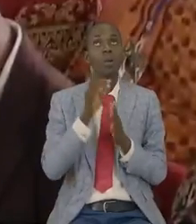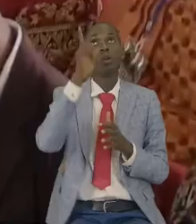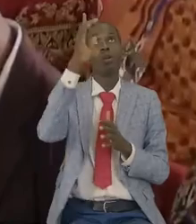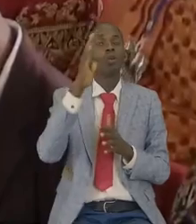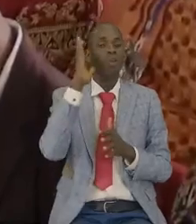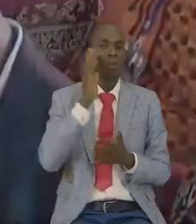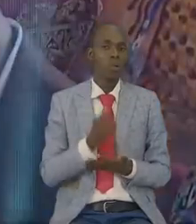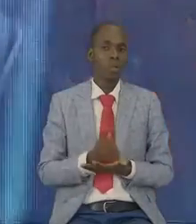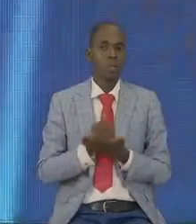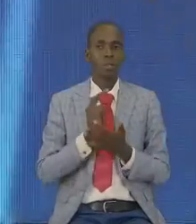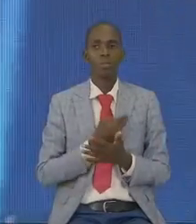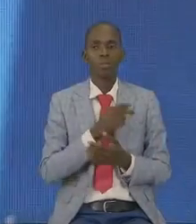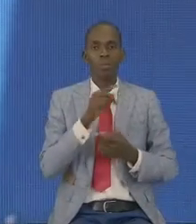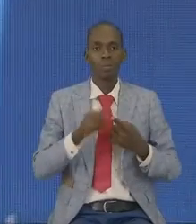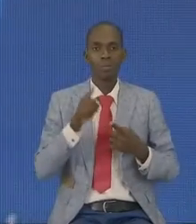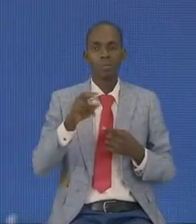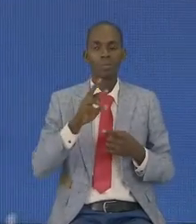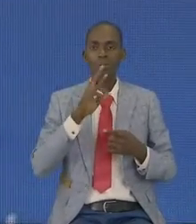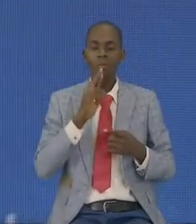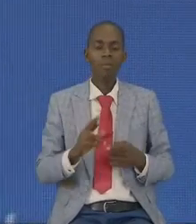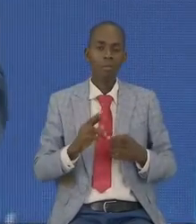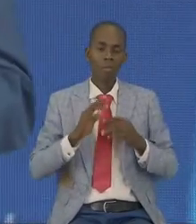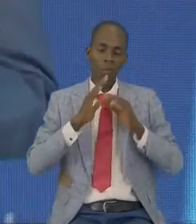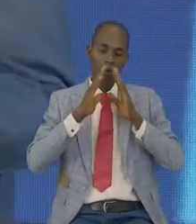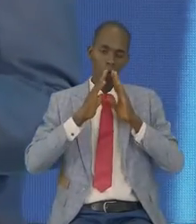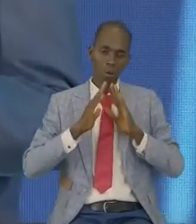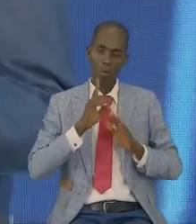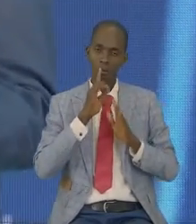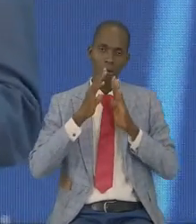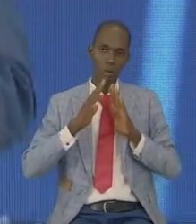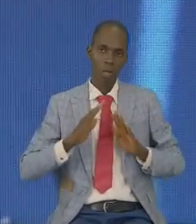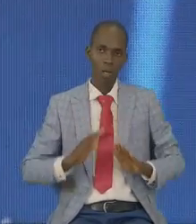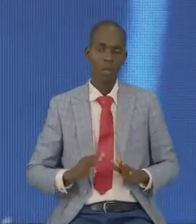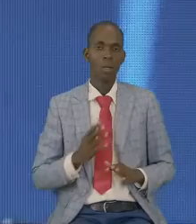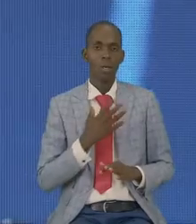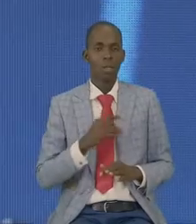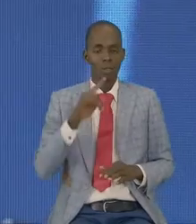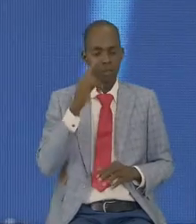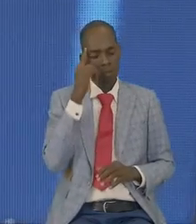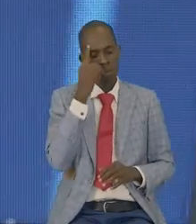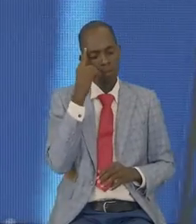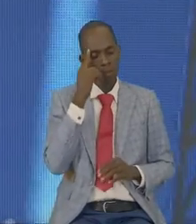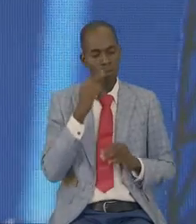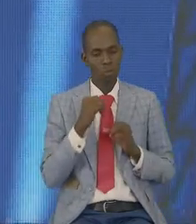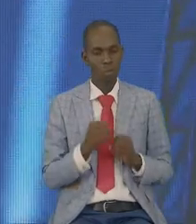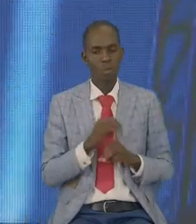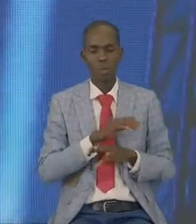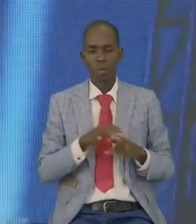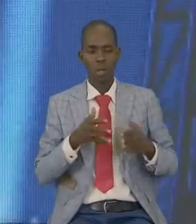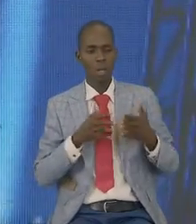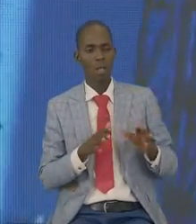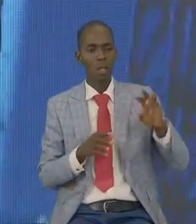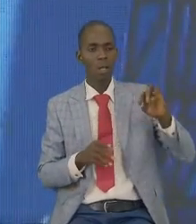when you relax and you step back and don't allow Mara to